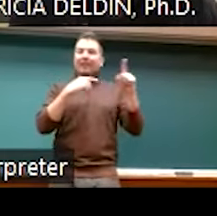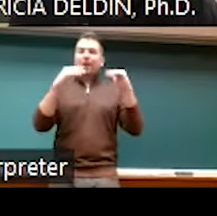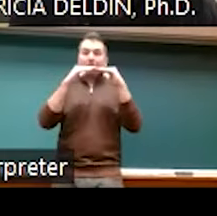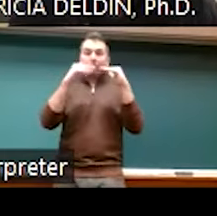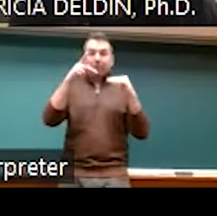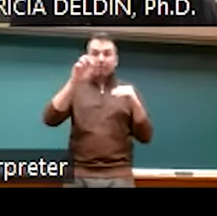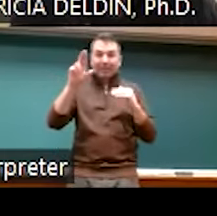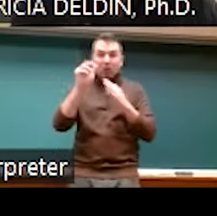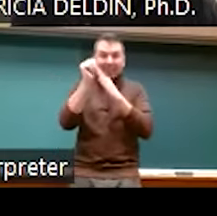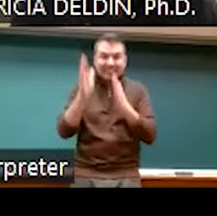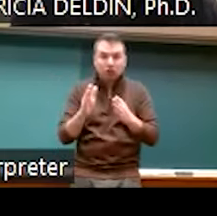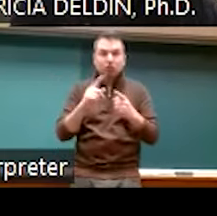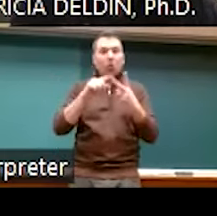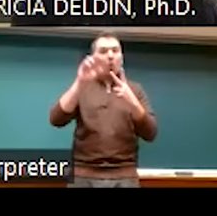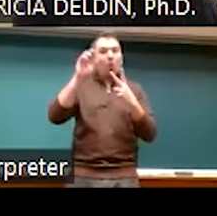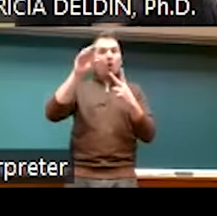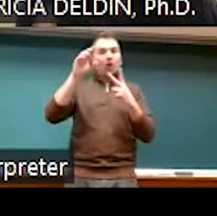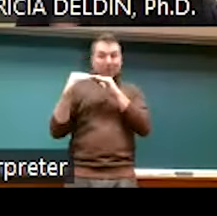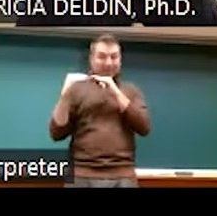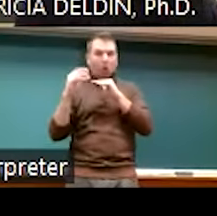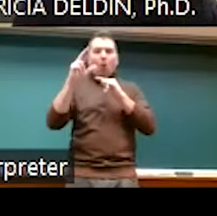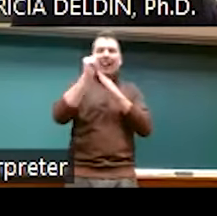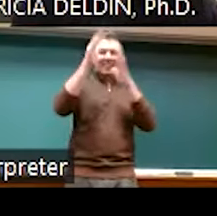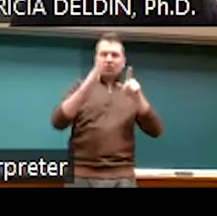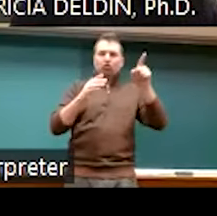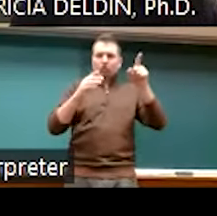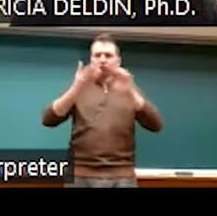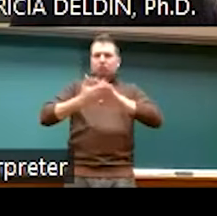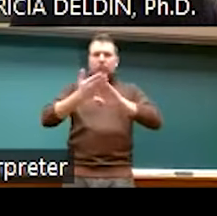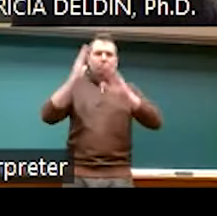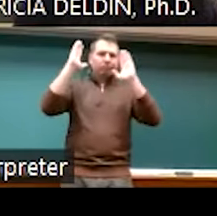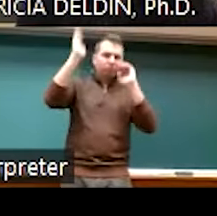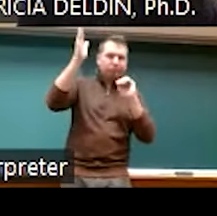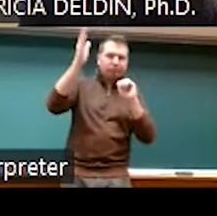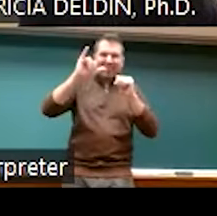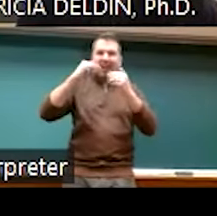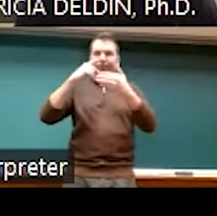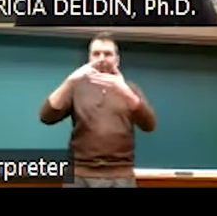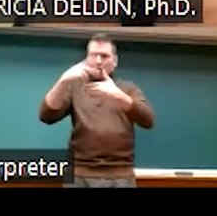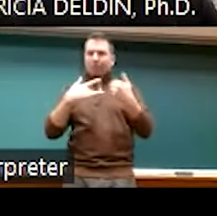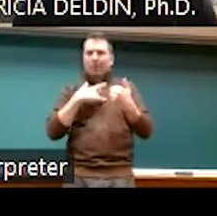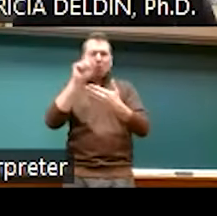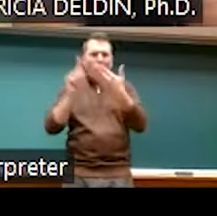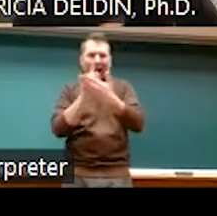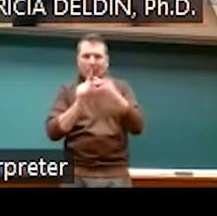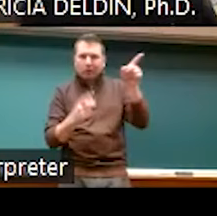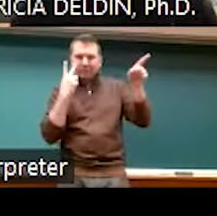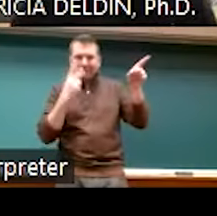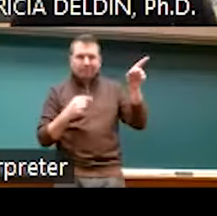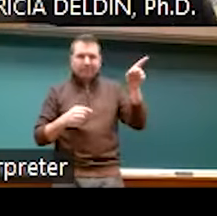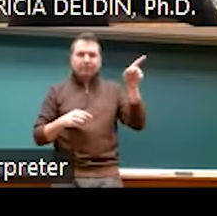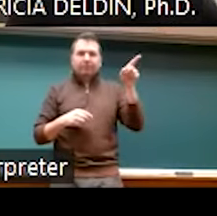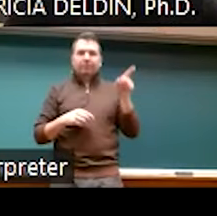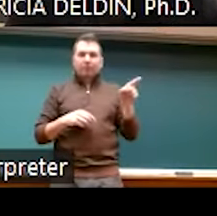topic each week. And how I picked those topics, you'll see in a minute, was I looked across the literature, looked across